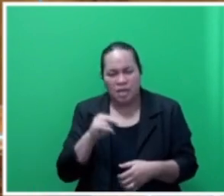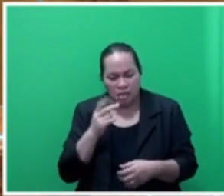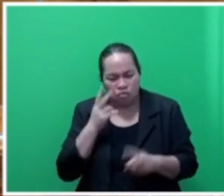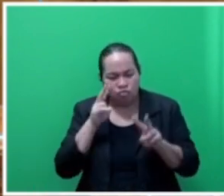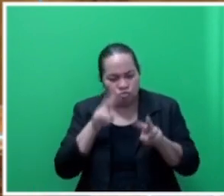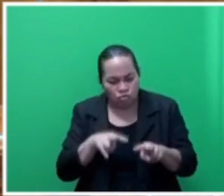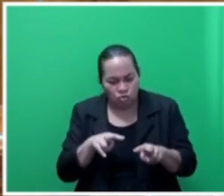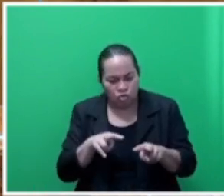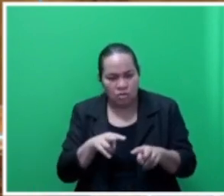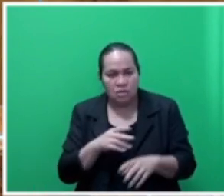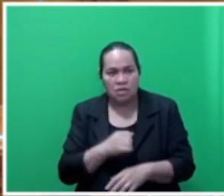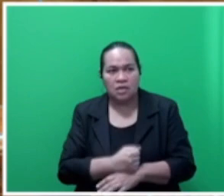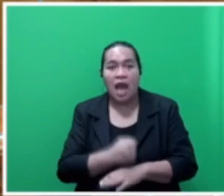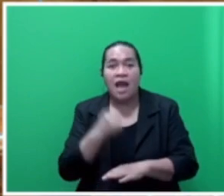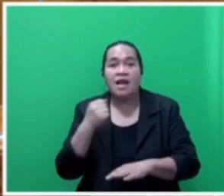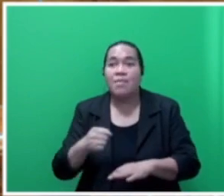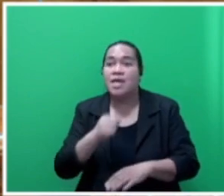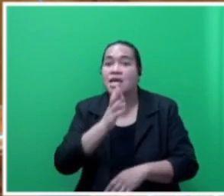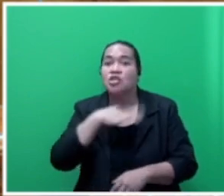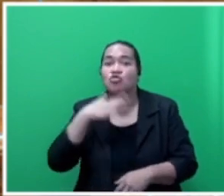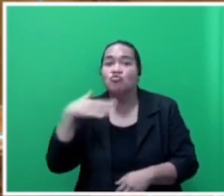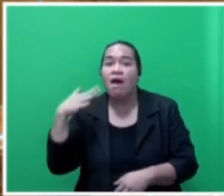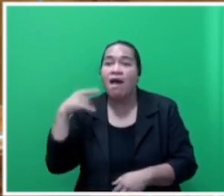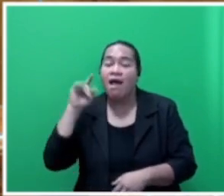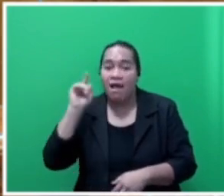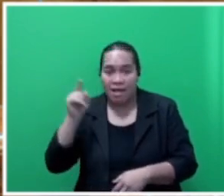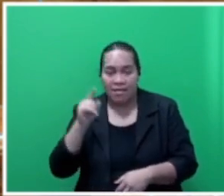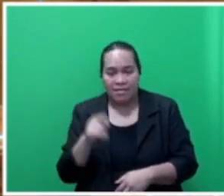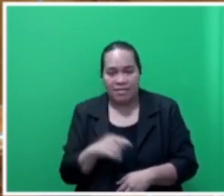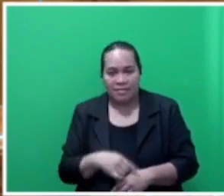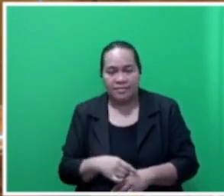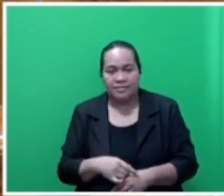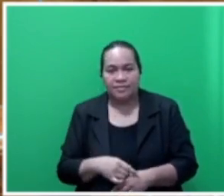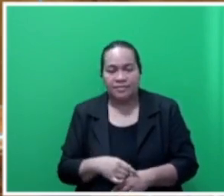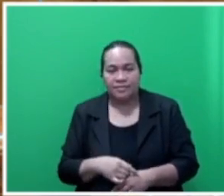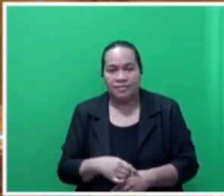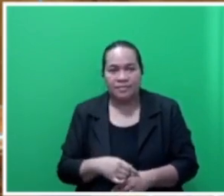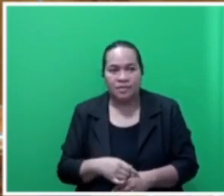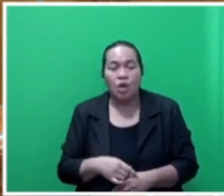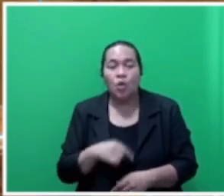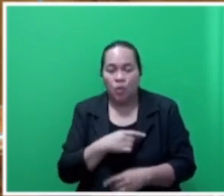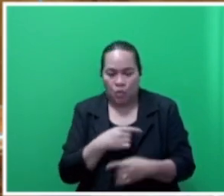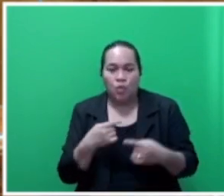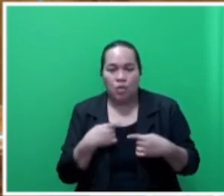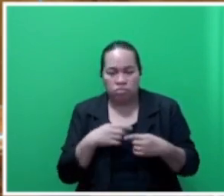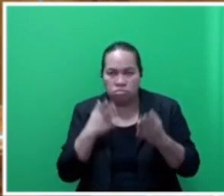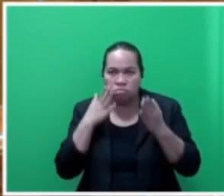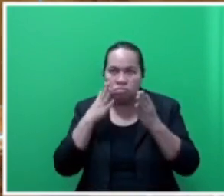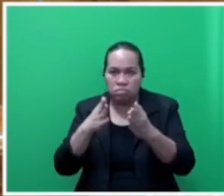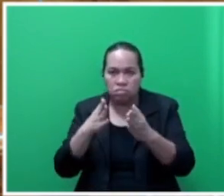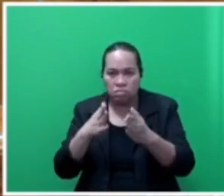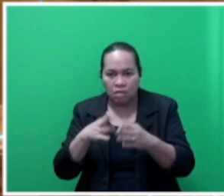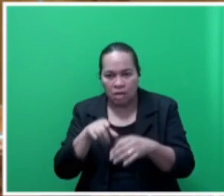at the government of Israel. You spend quite a lot of time in the government of Israel, together with